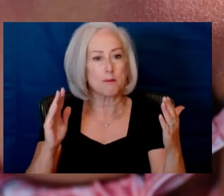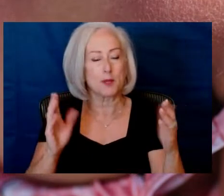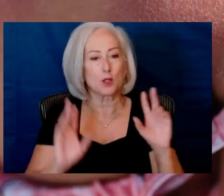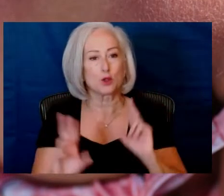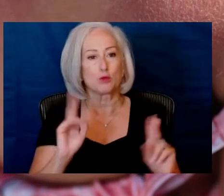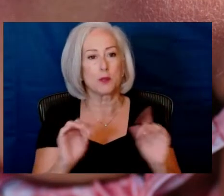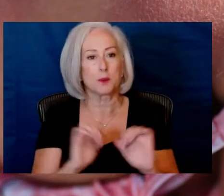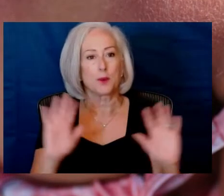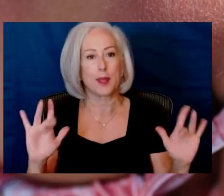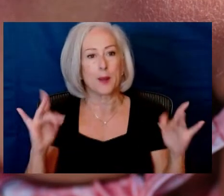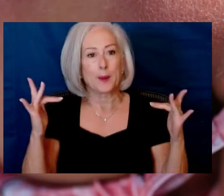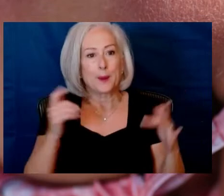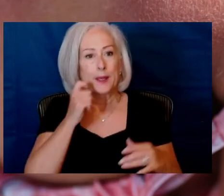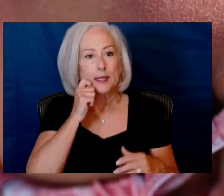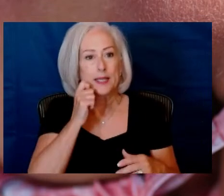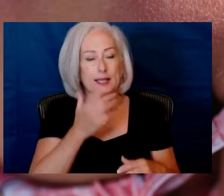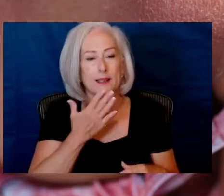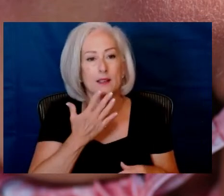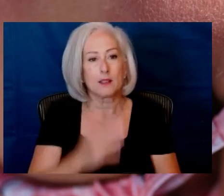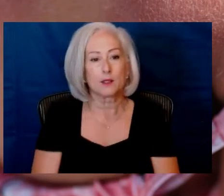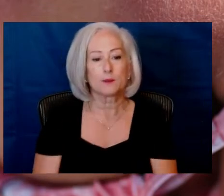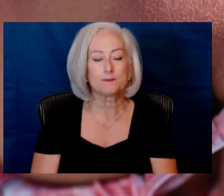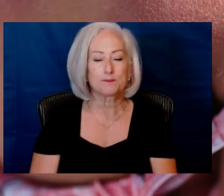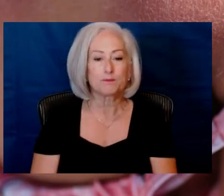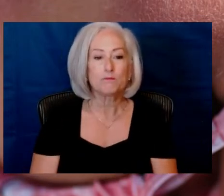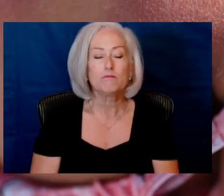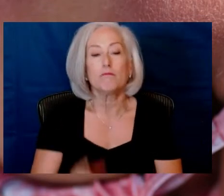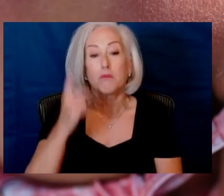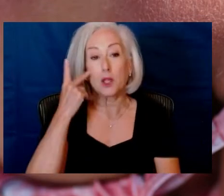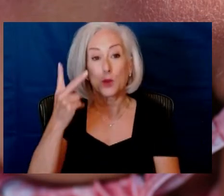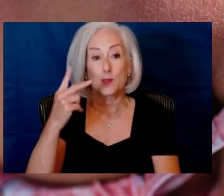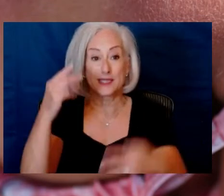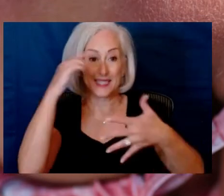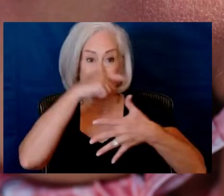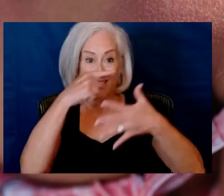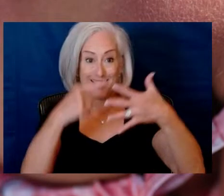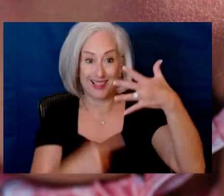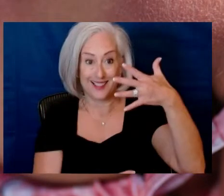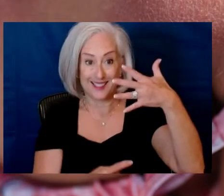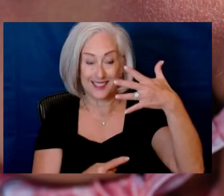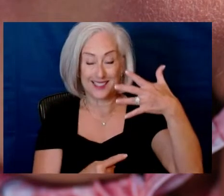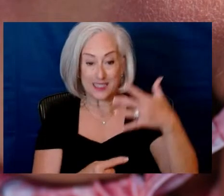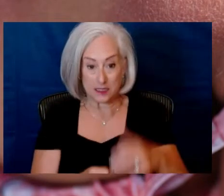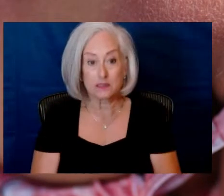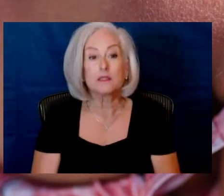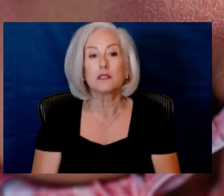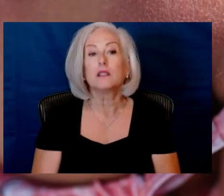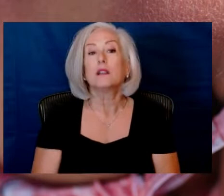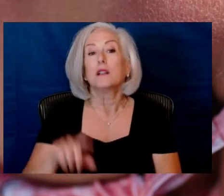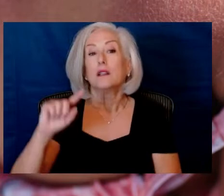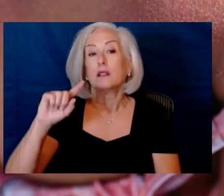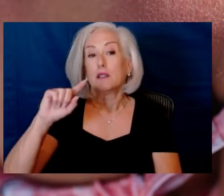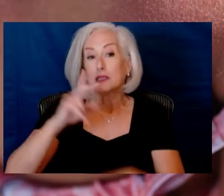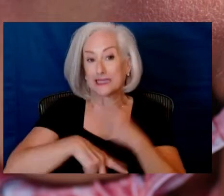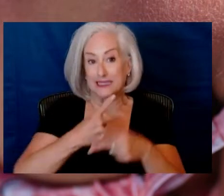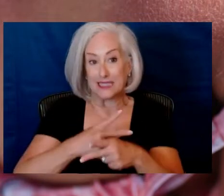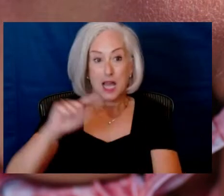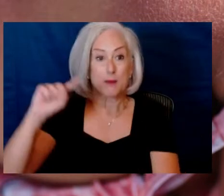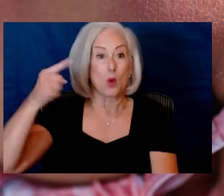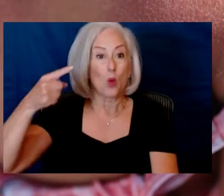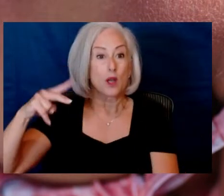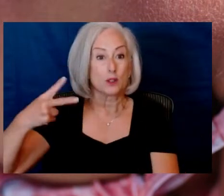And on the screen you're seeing the different types. So the type 1, 2, and 3 definitely have a much higher